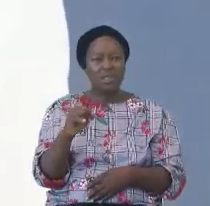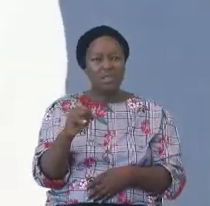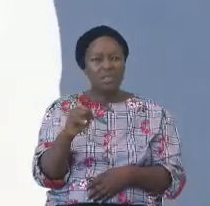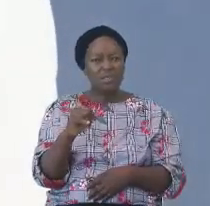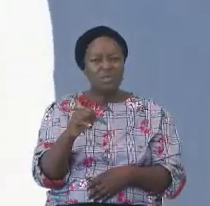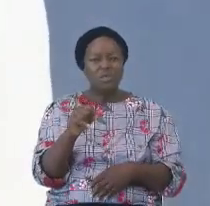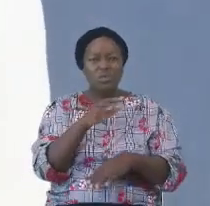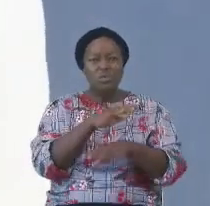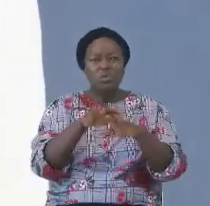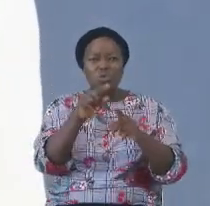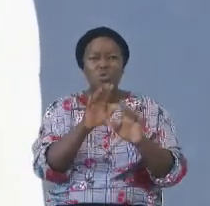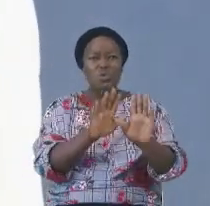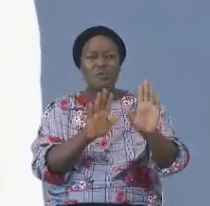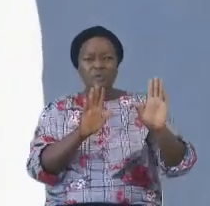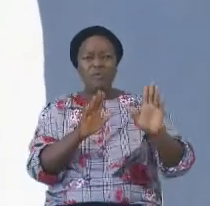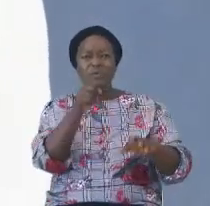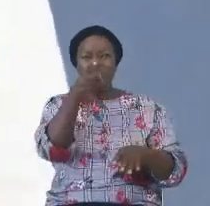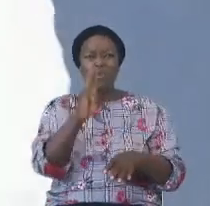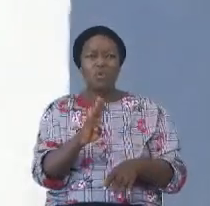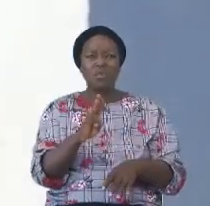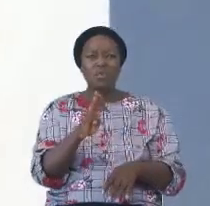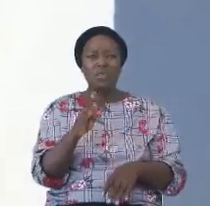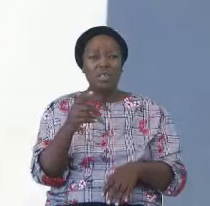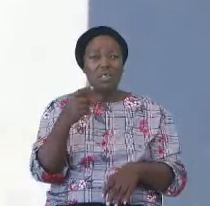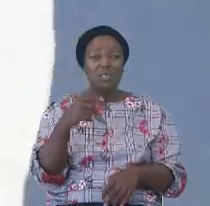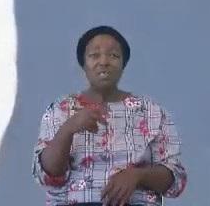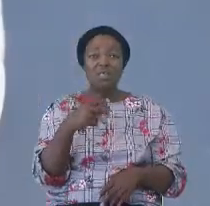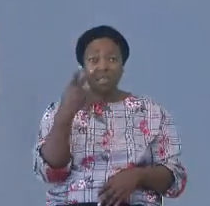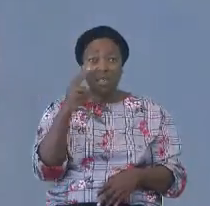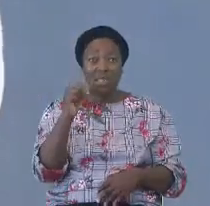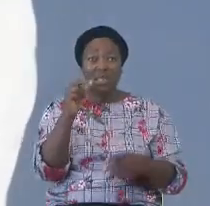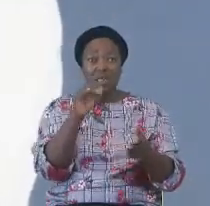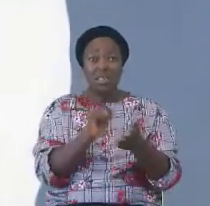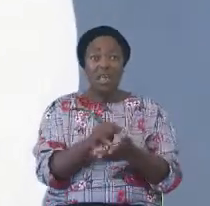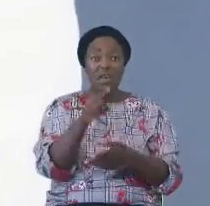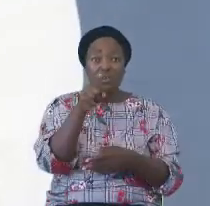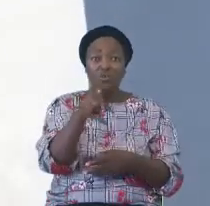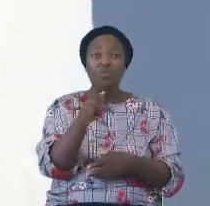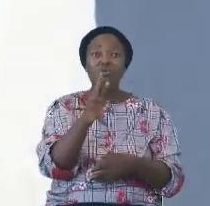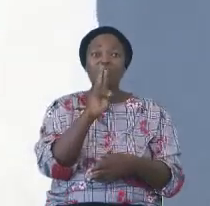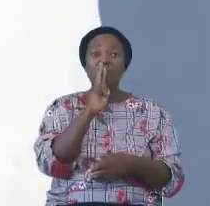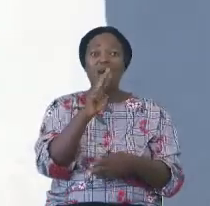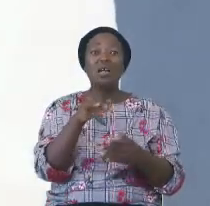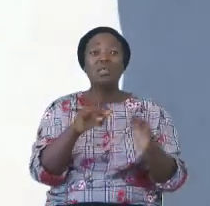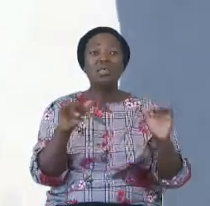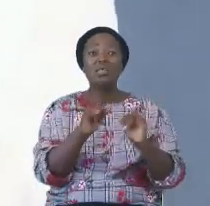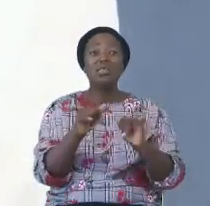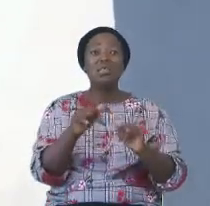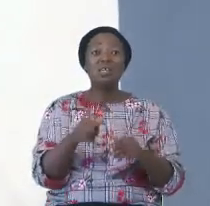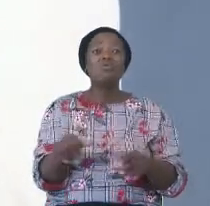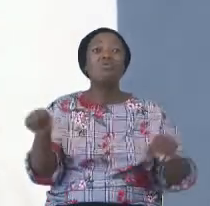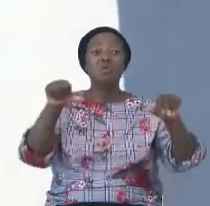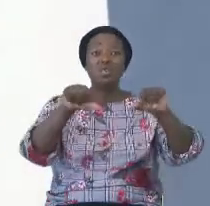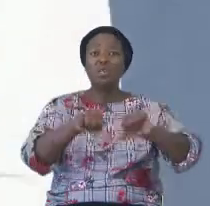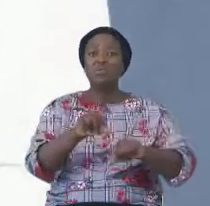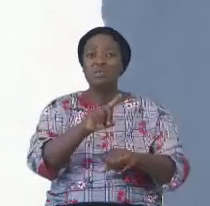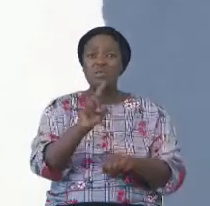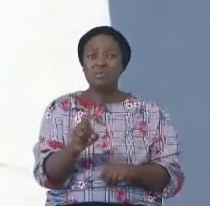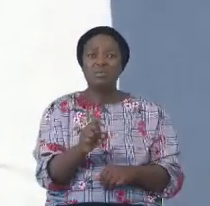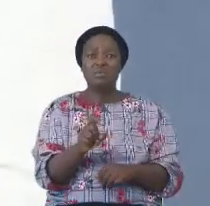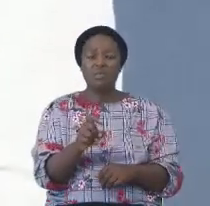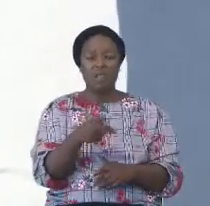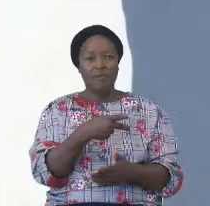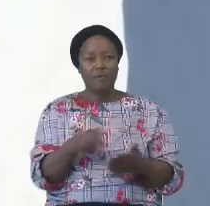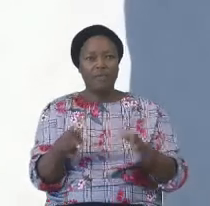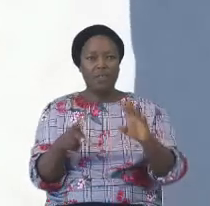rebuked him, saying, Dost thou not fear God, seeing thou art in